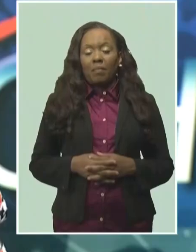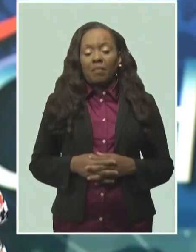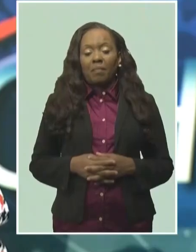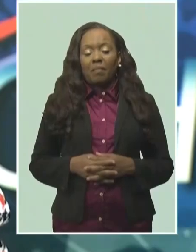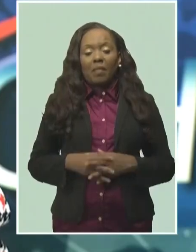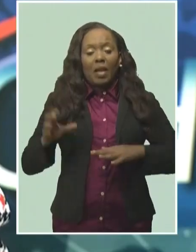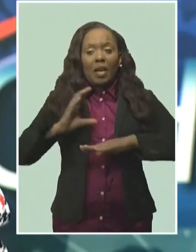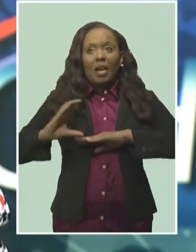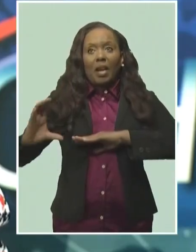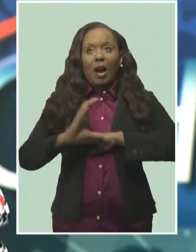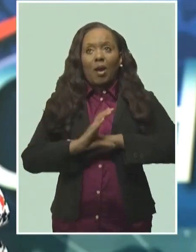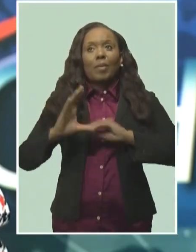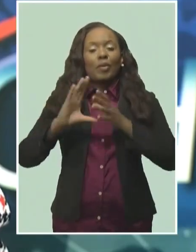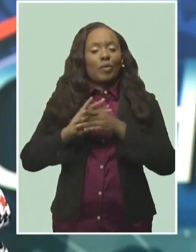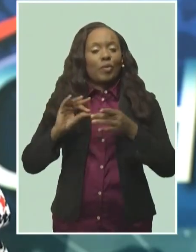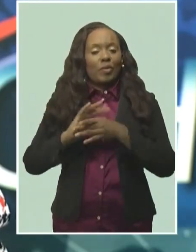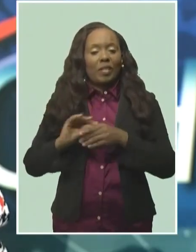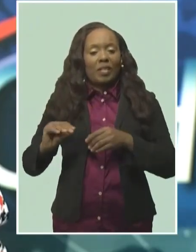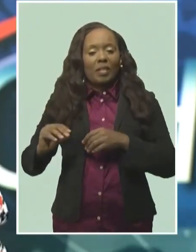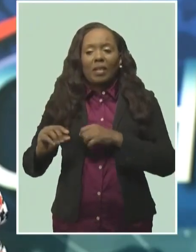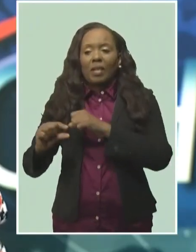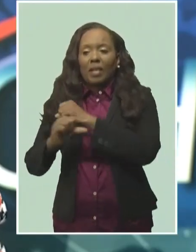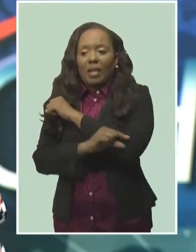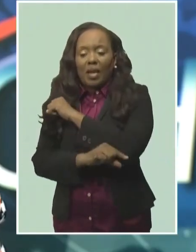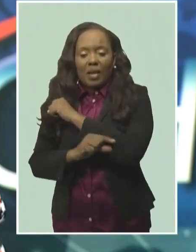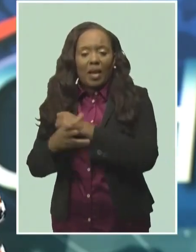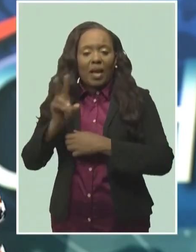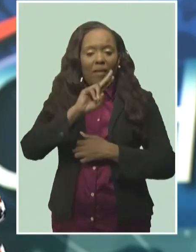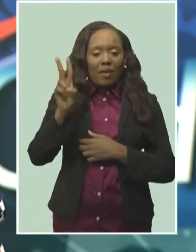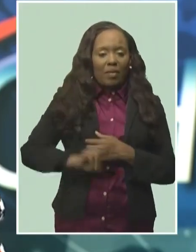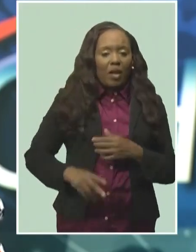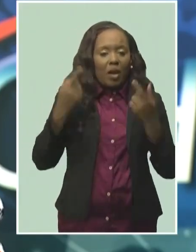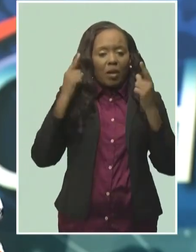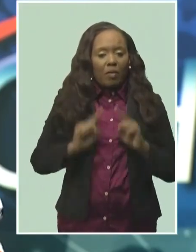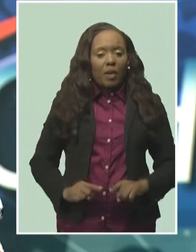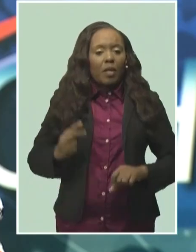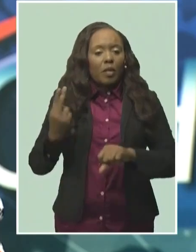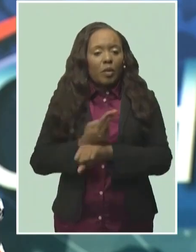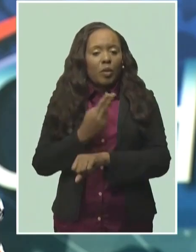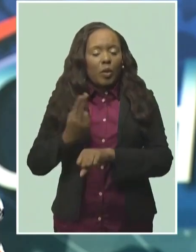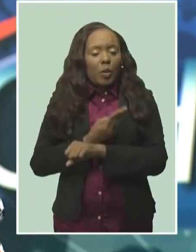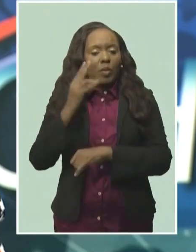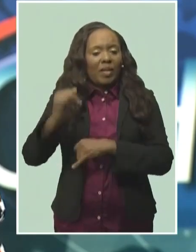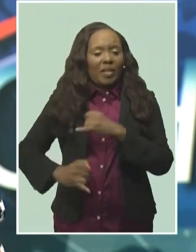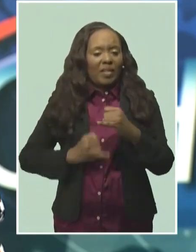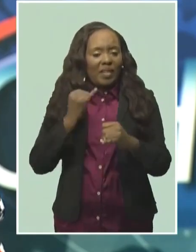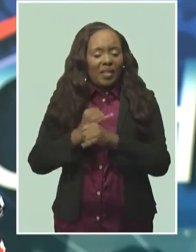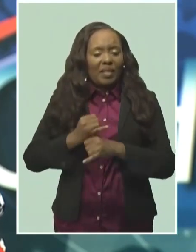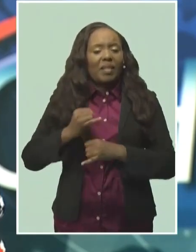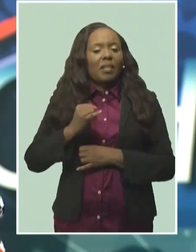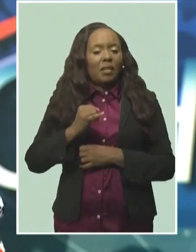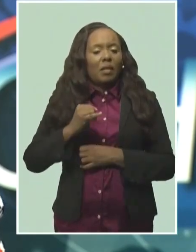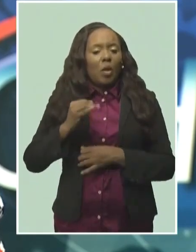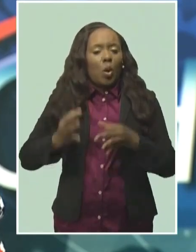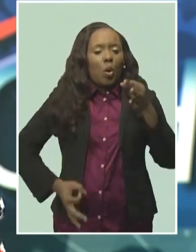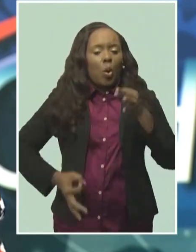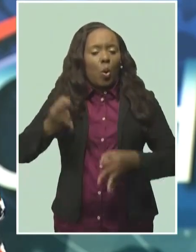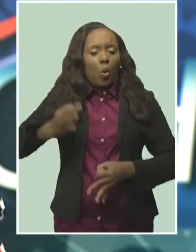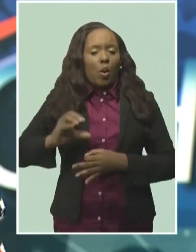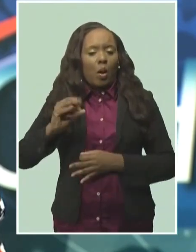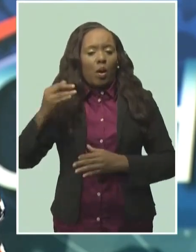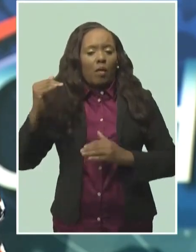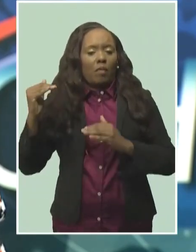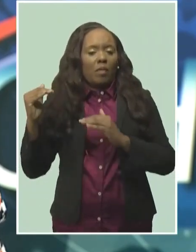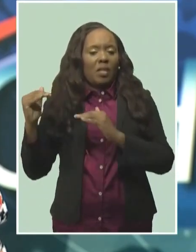In news from the region, Guyana and Venezuela have both agreed to use the International Court of Justice jurisdiction in the case concerning